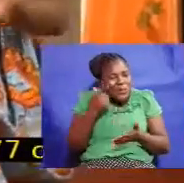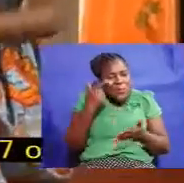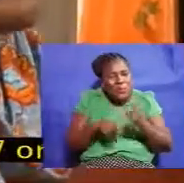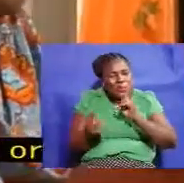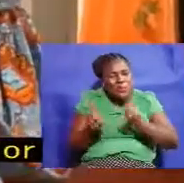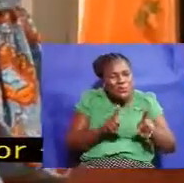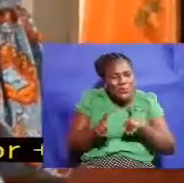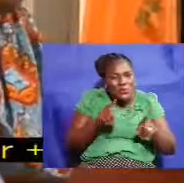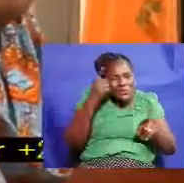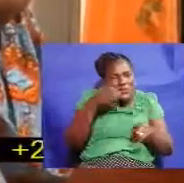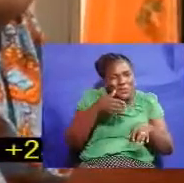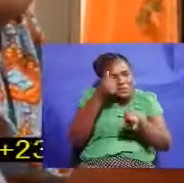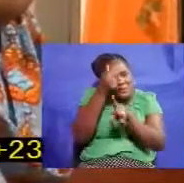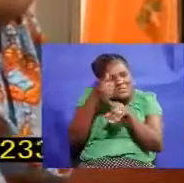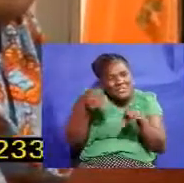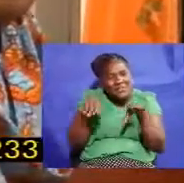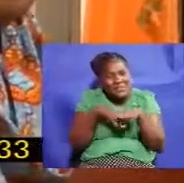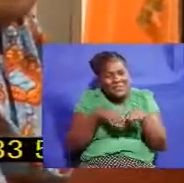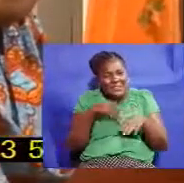I'm all ear.